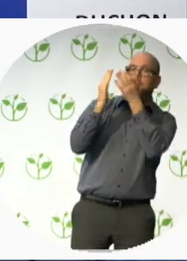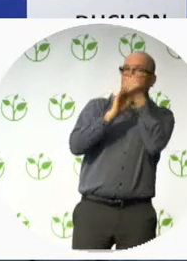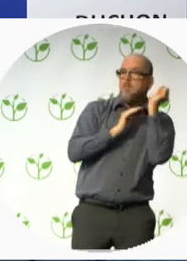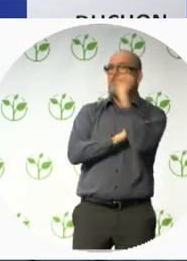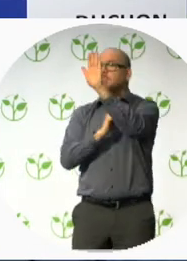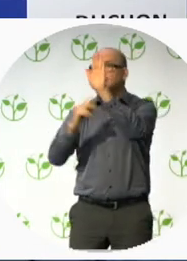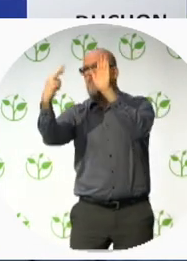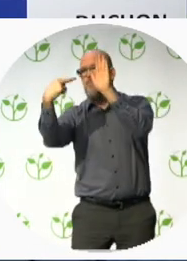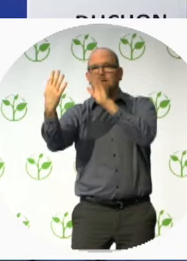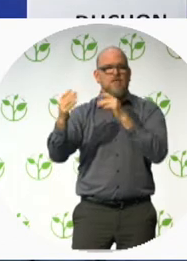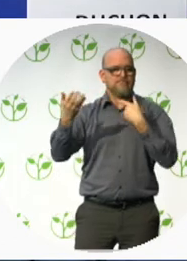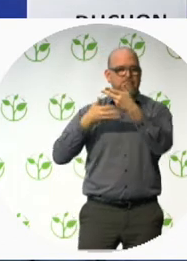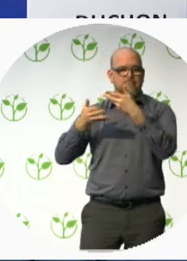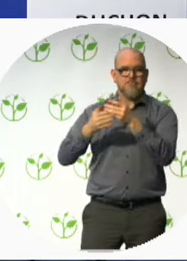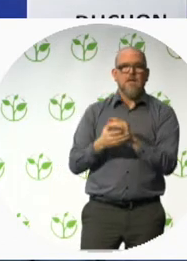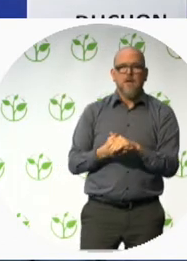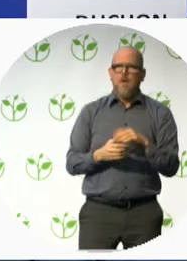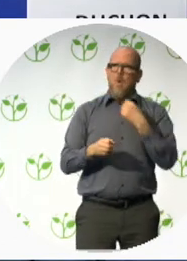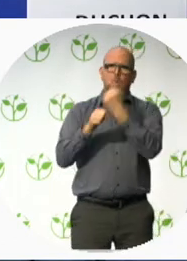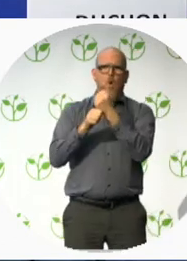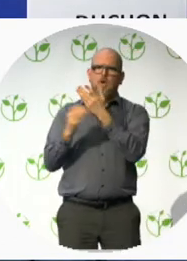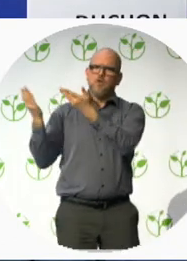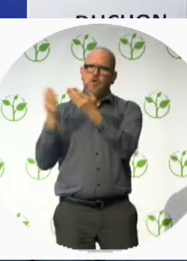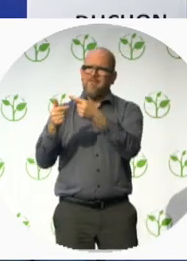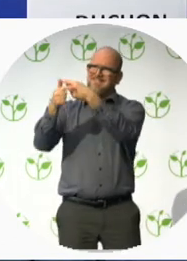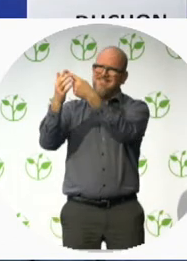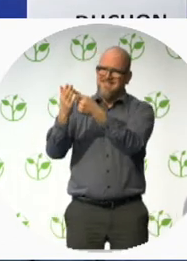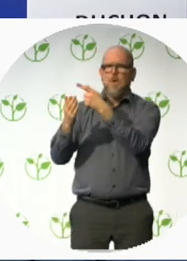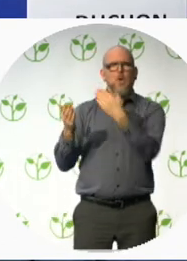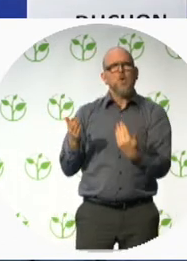we extend it by smart banking in sign language.